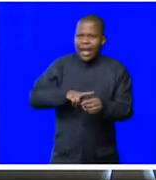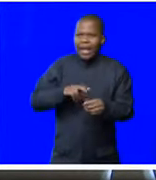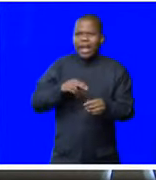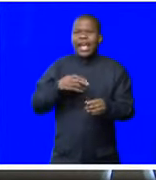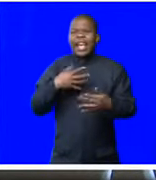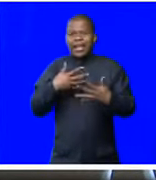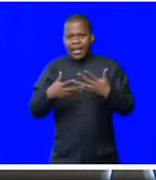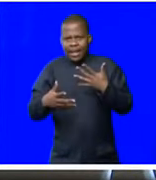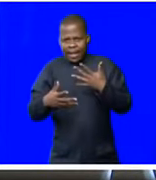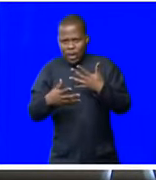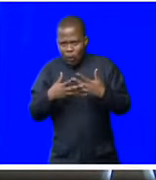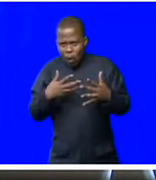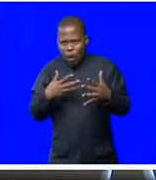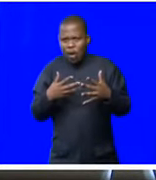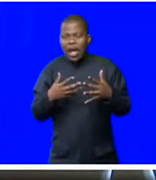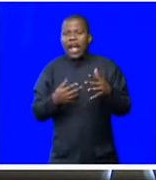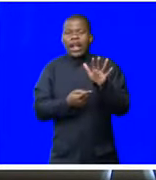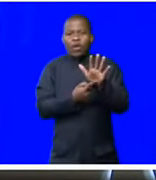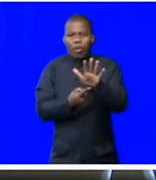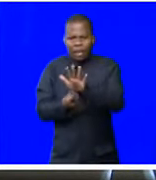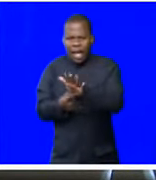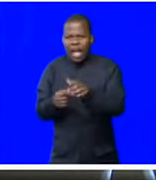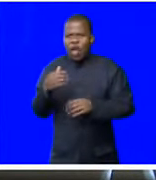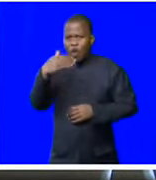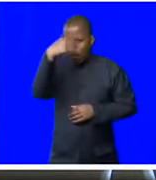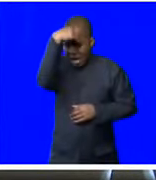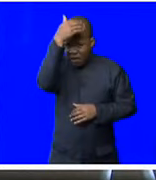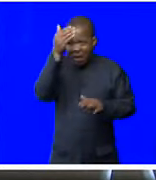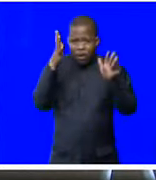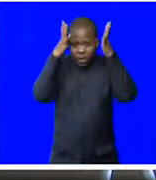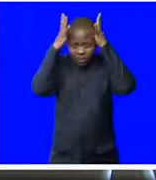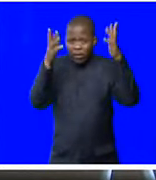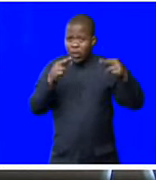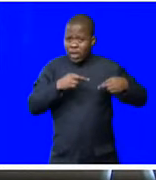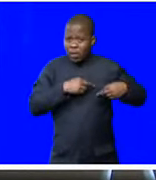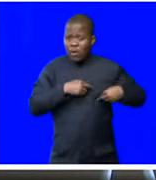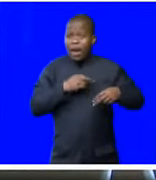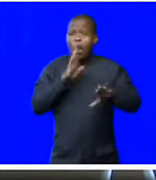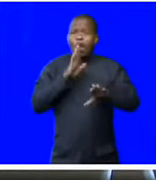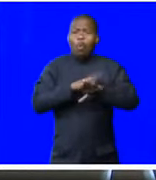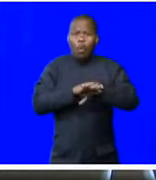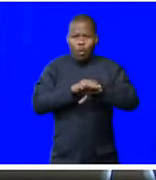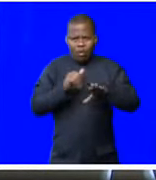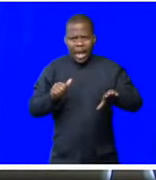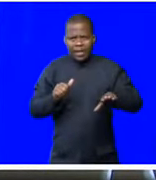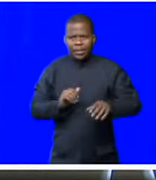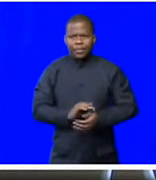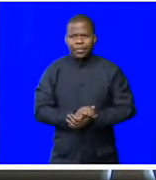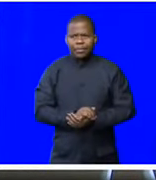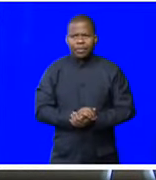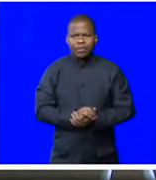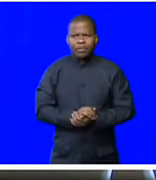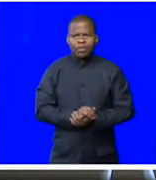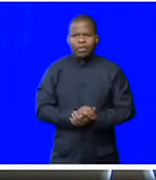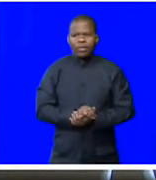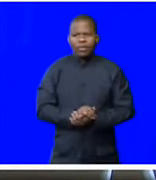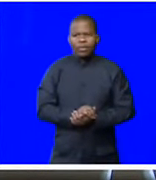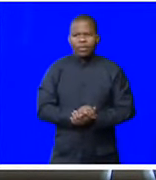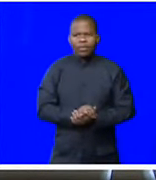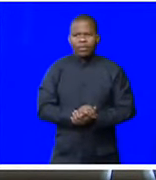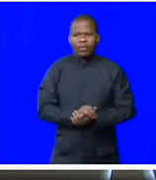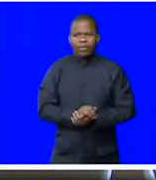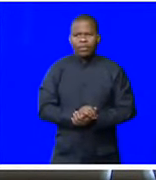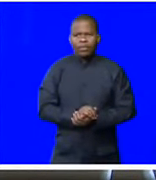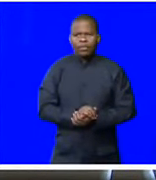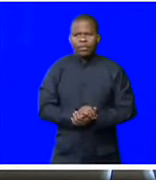been established that will either link or even indicate that the government of Eswatini is involved in that